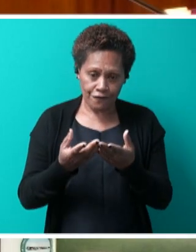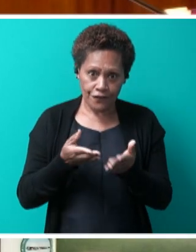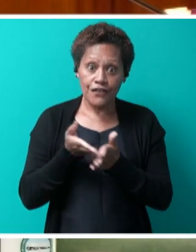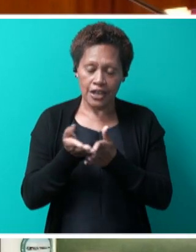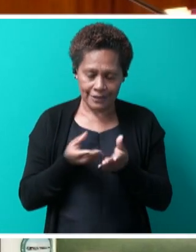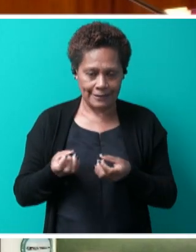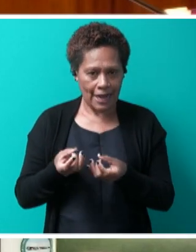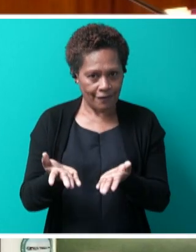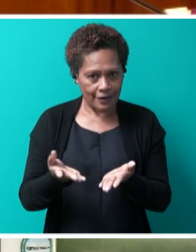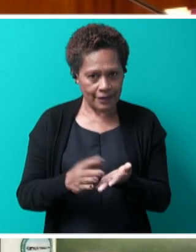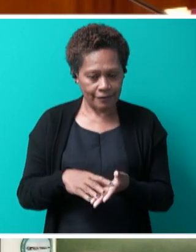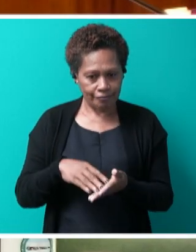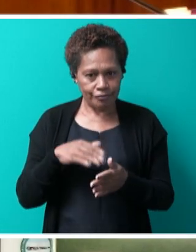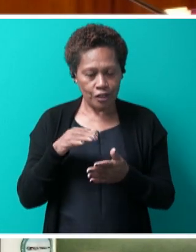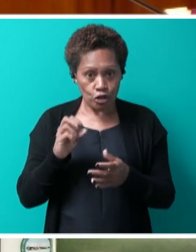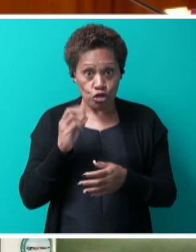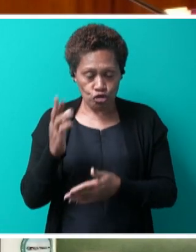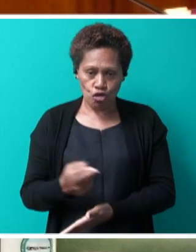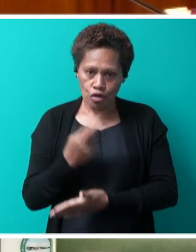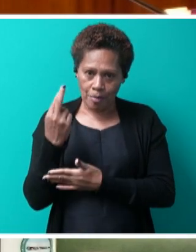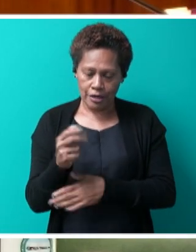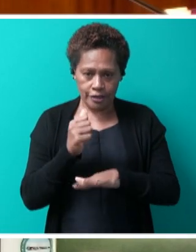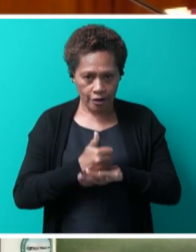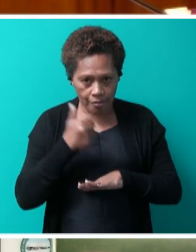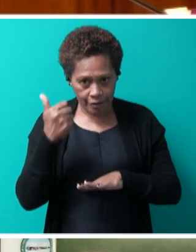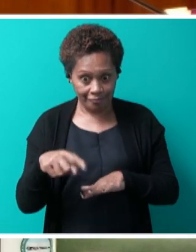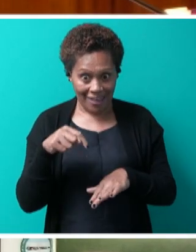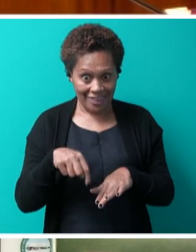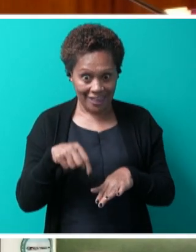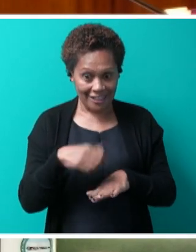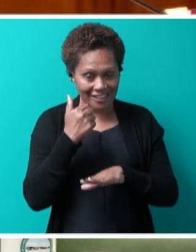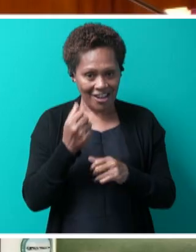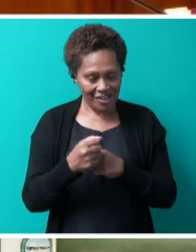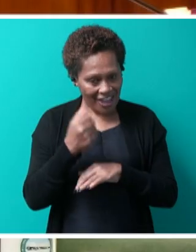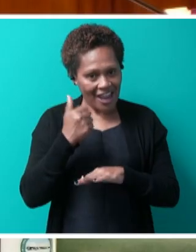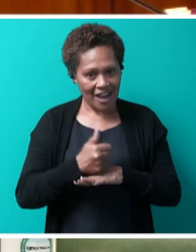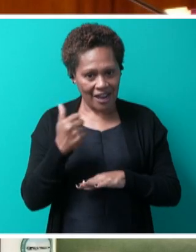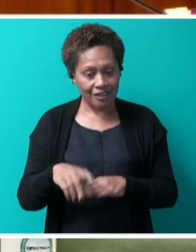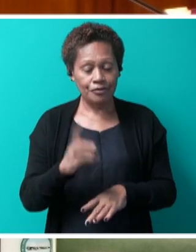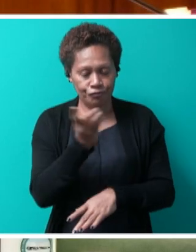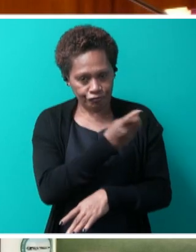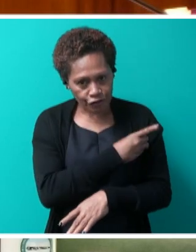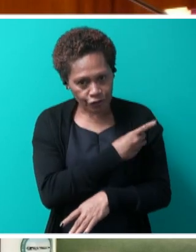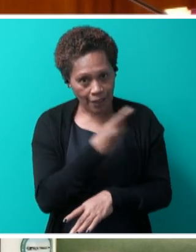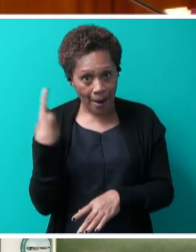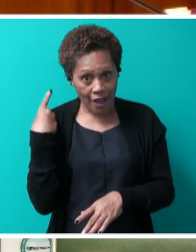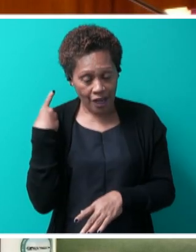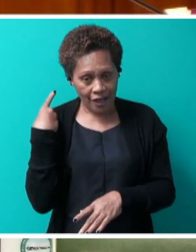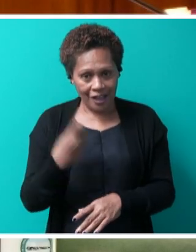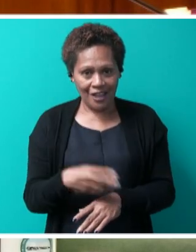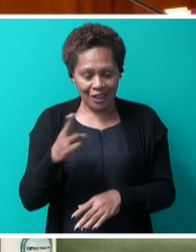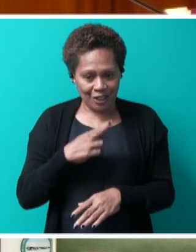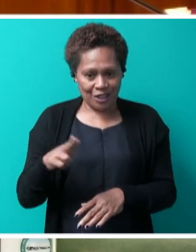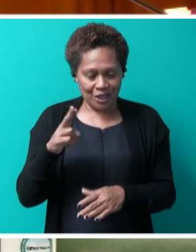represent the presence of government, of this coalition government, our duty to support our people. In many ways, Madam